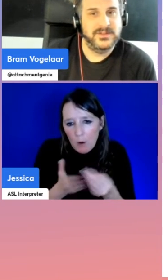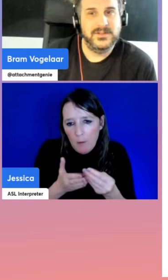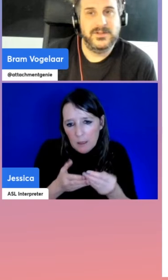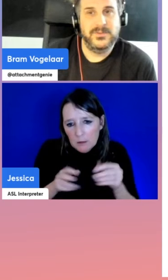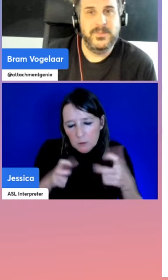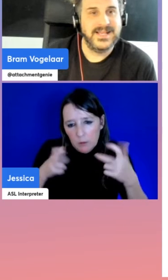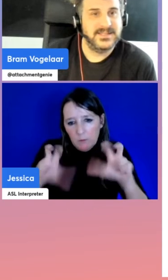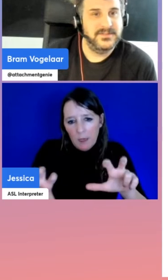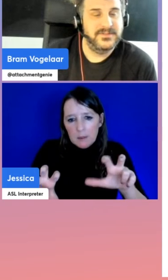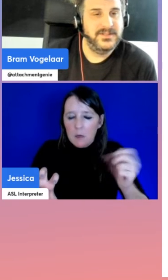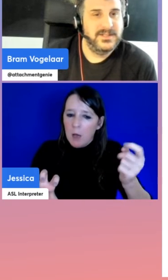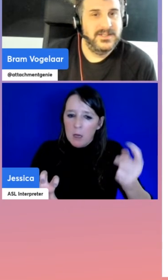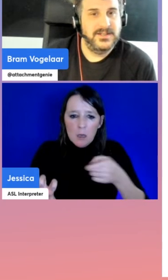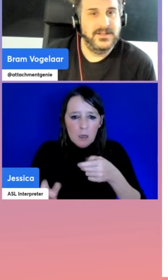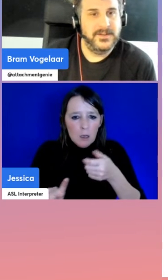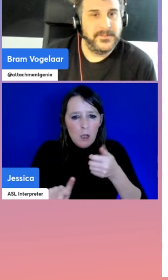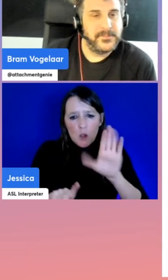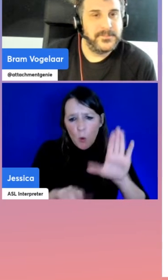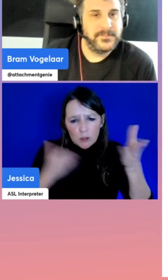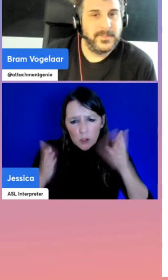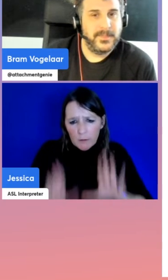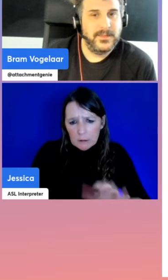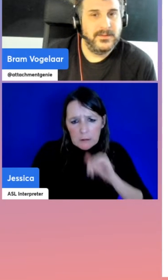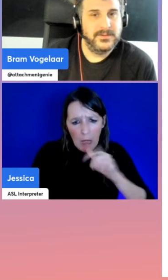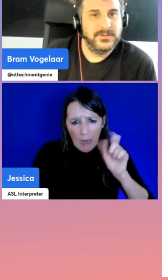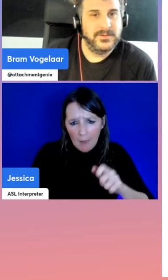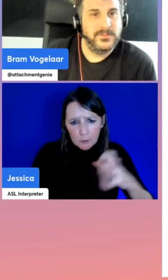servers on massive um,